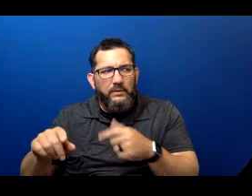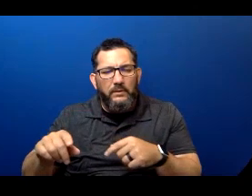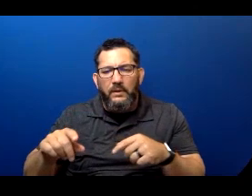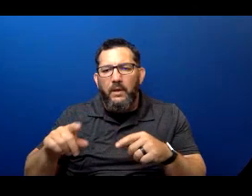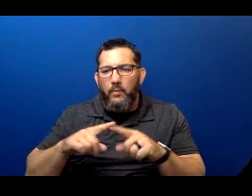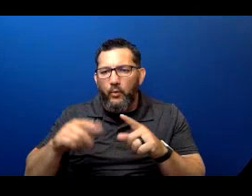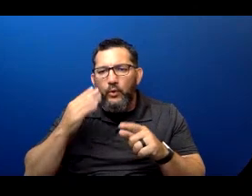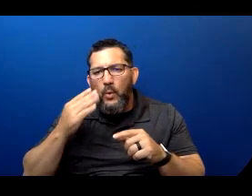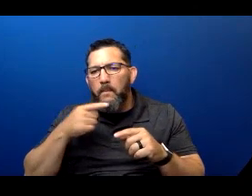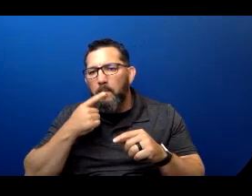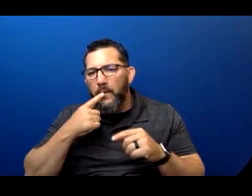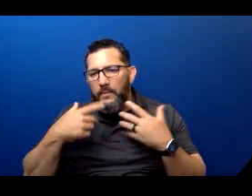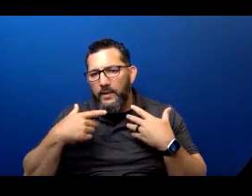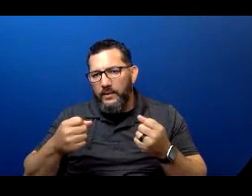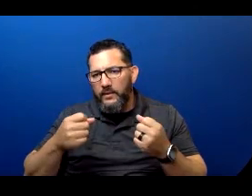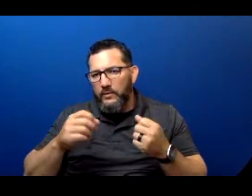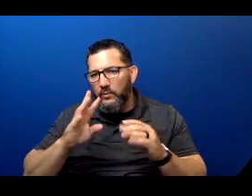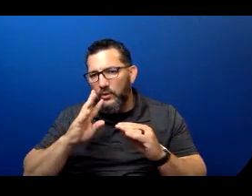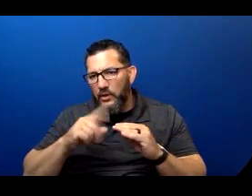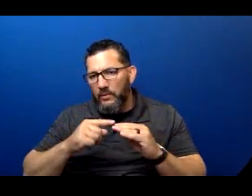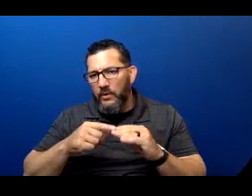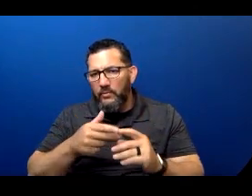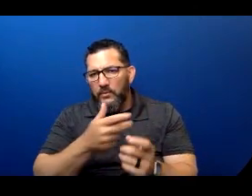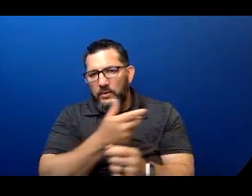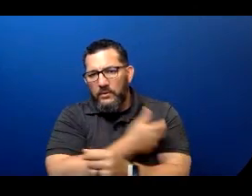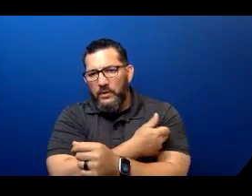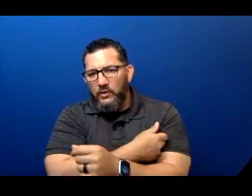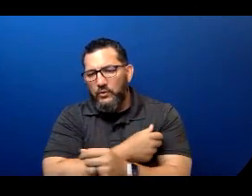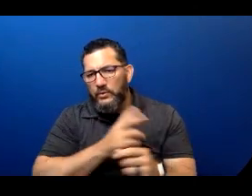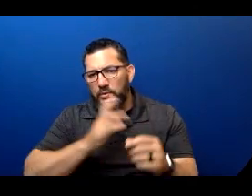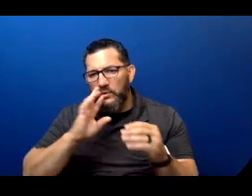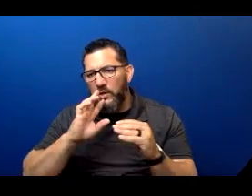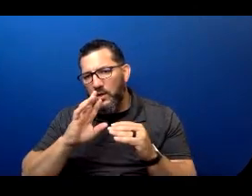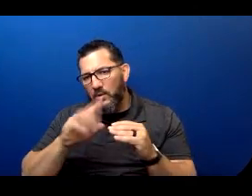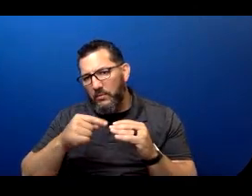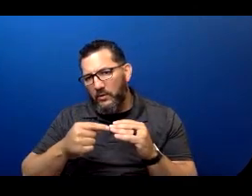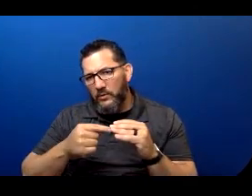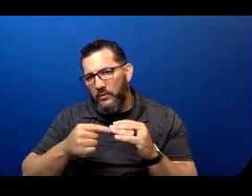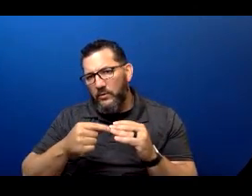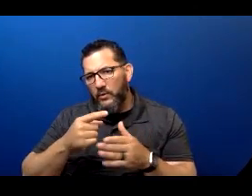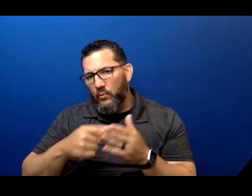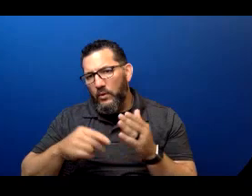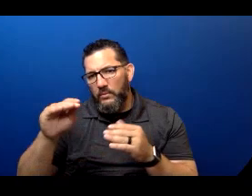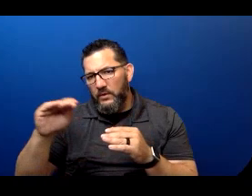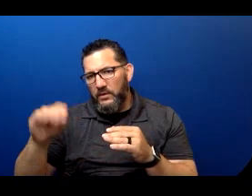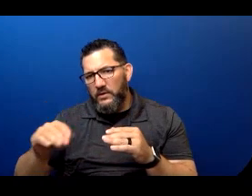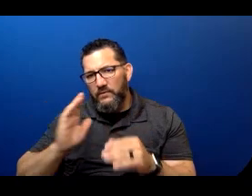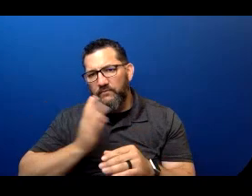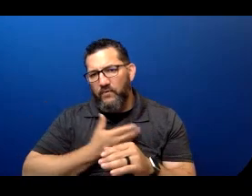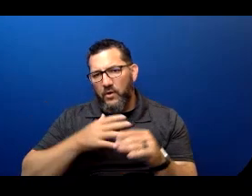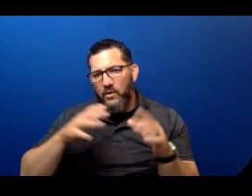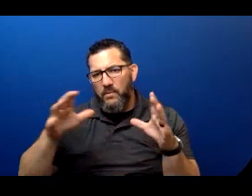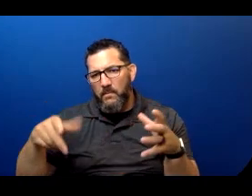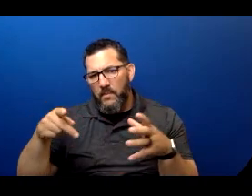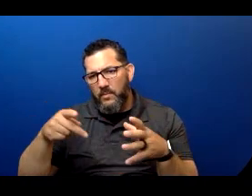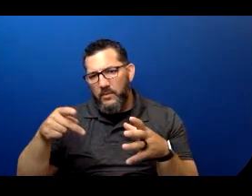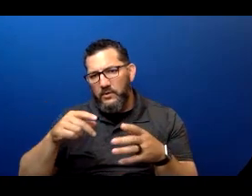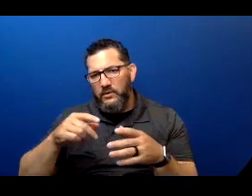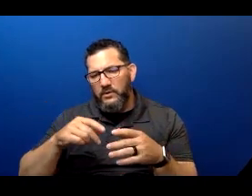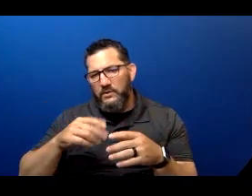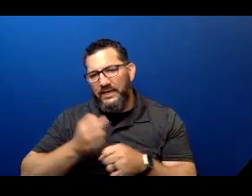we know in public health when we're talking about immunizations, we are talking about what is the percentage of our population that is necessary to reach